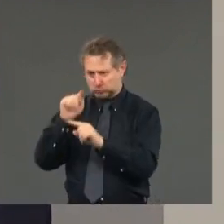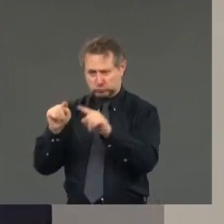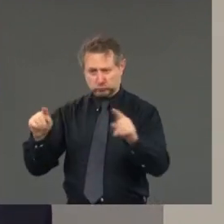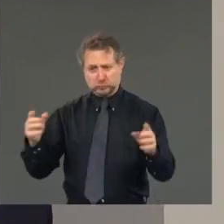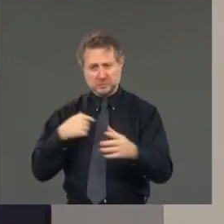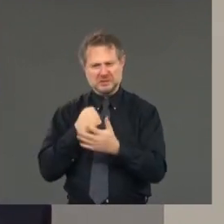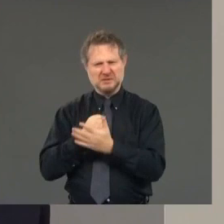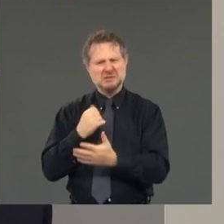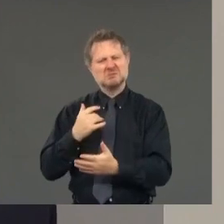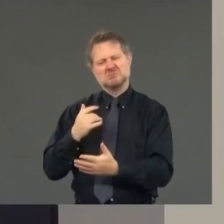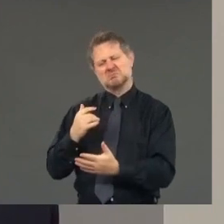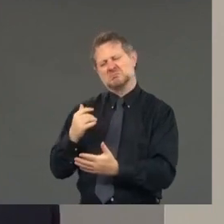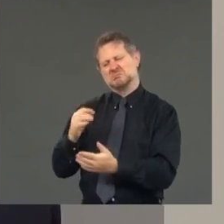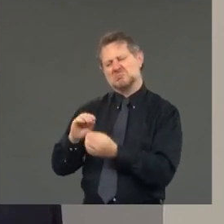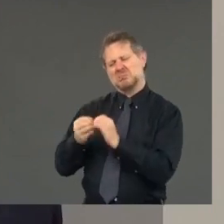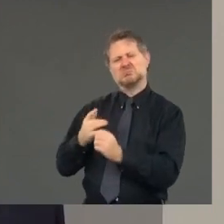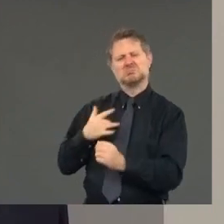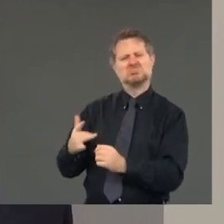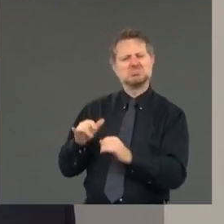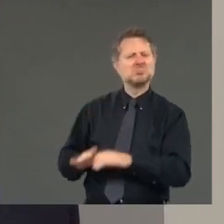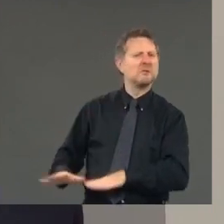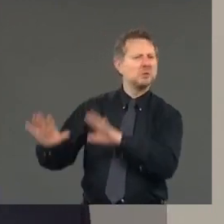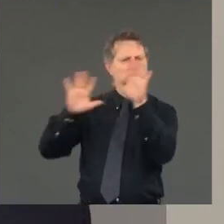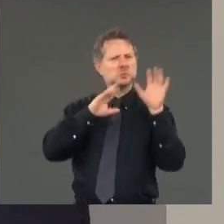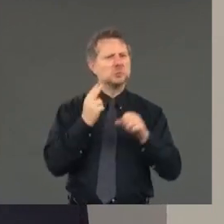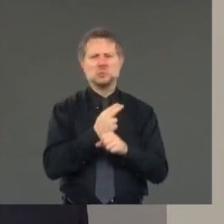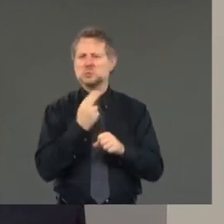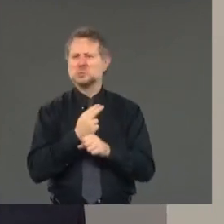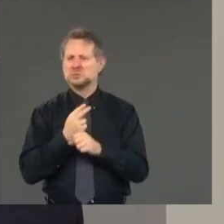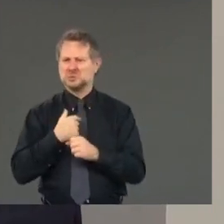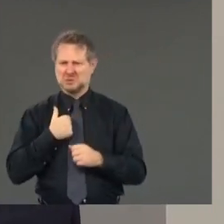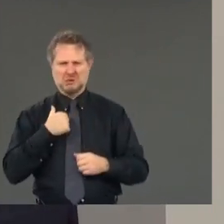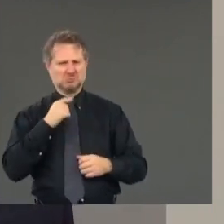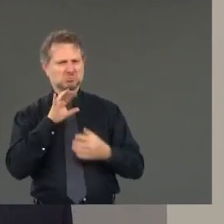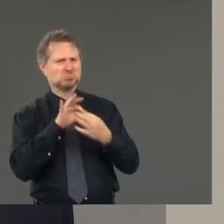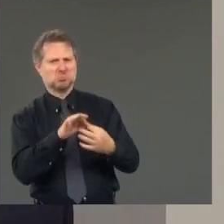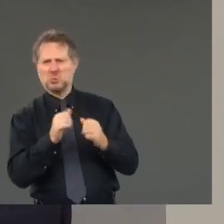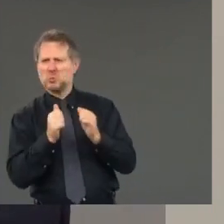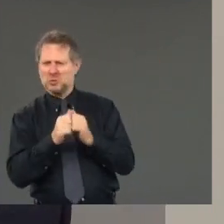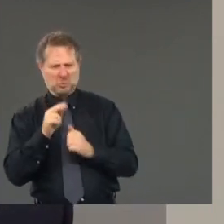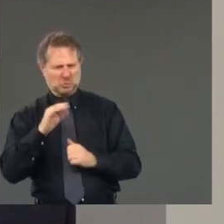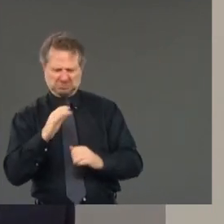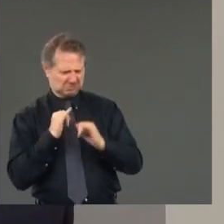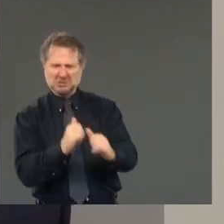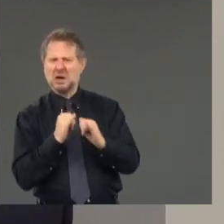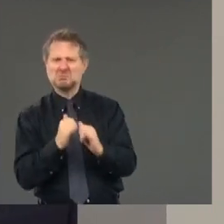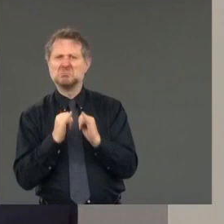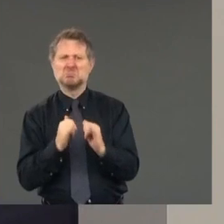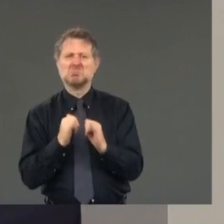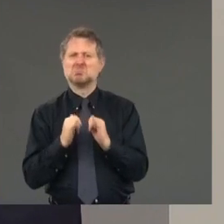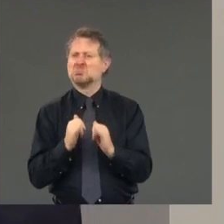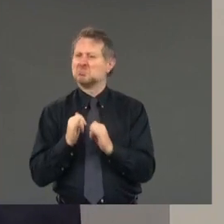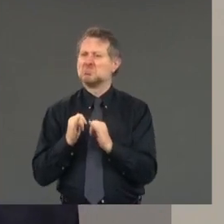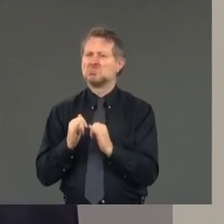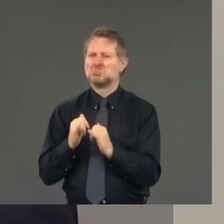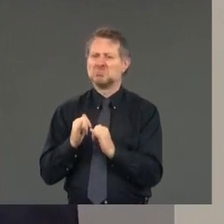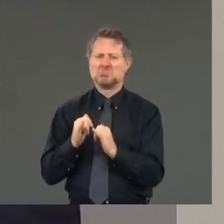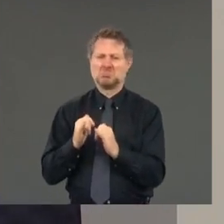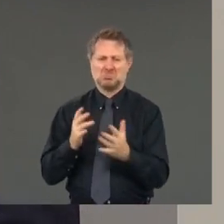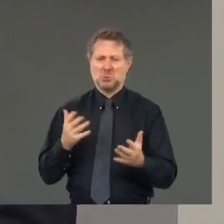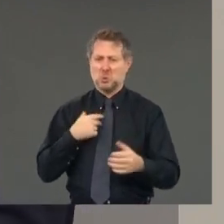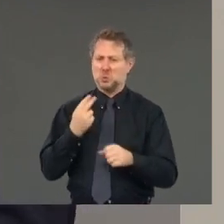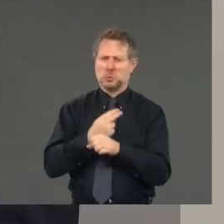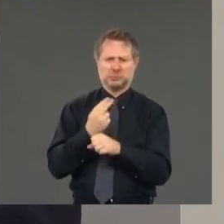stable version. But everybody has it, and we're basically aligned from the city and the state perspective. I think what they've come around to is we use a 3-day rolling